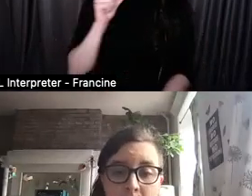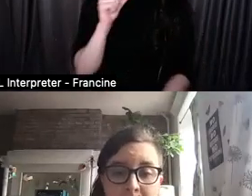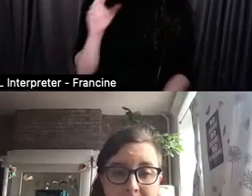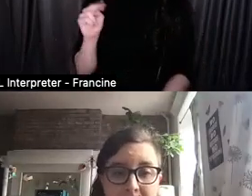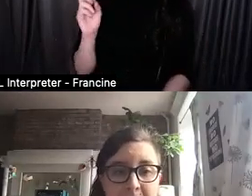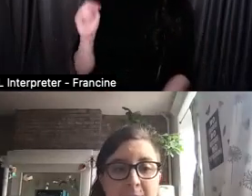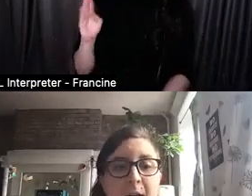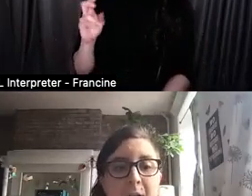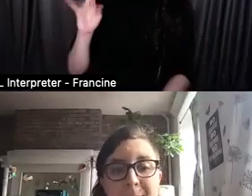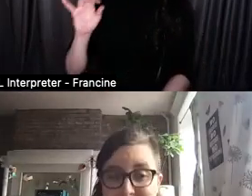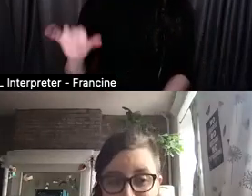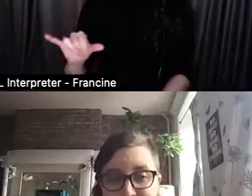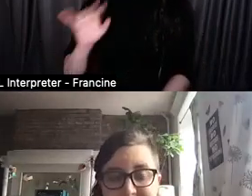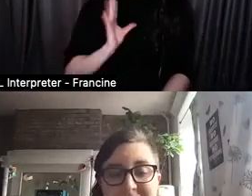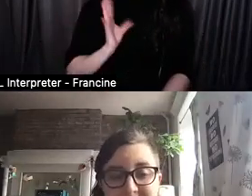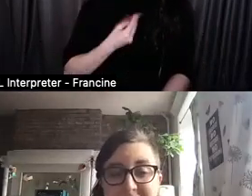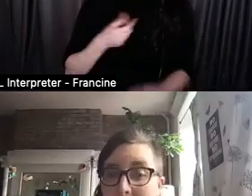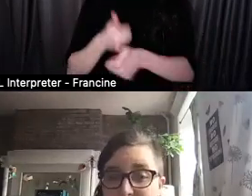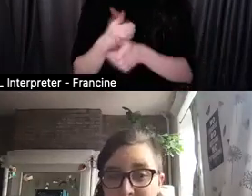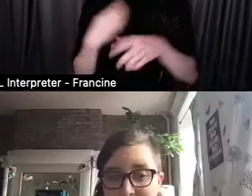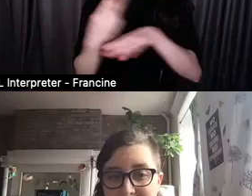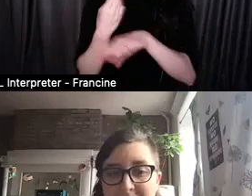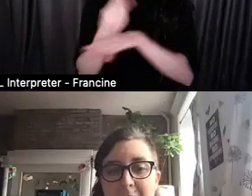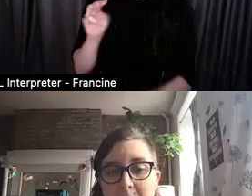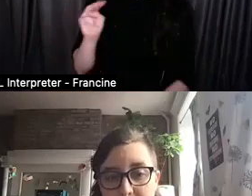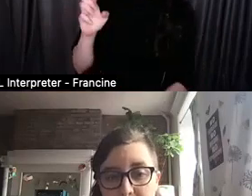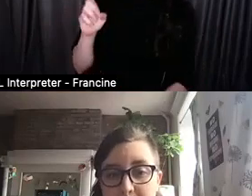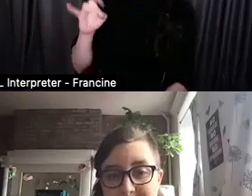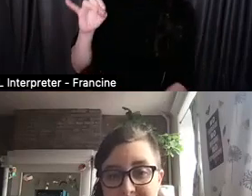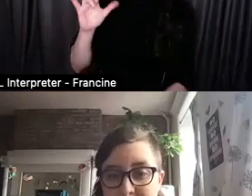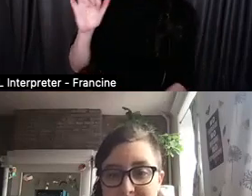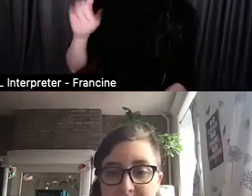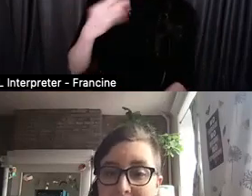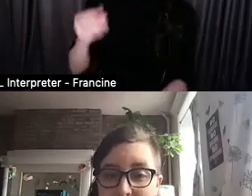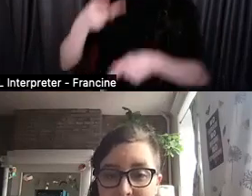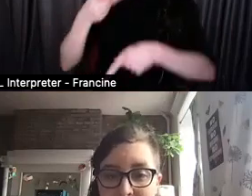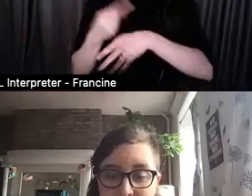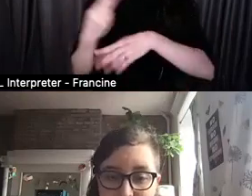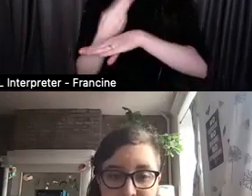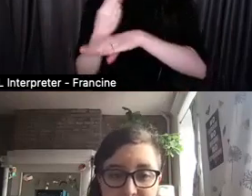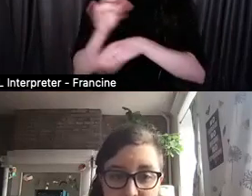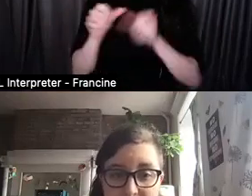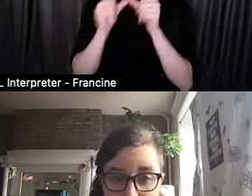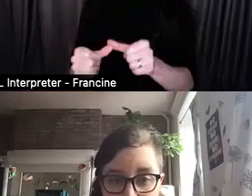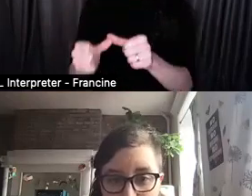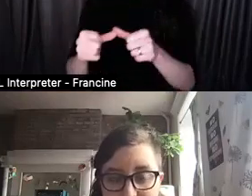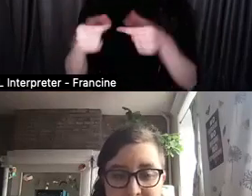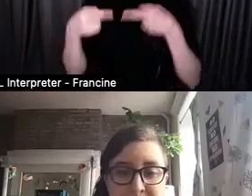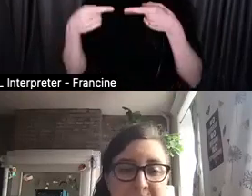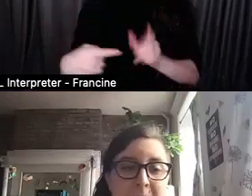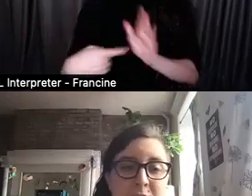was on Medicaid and successfully kept their Medicaid through representing themselves at a Medicaid fair